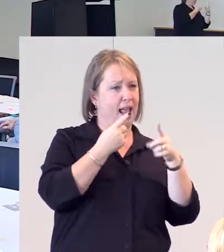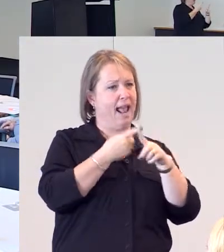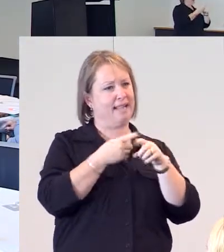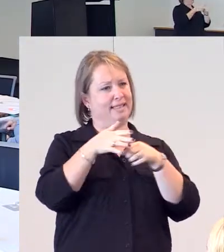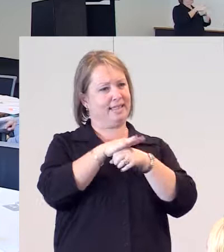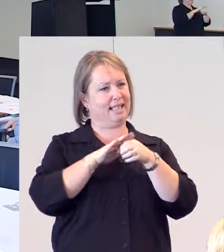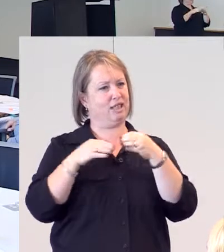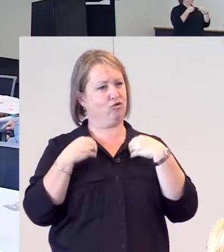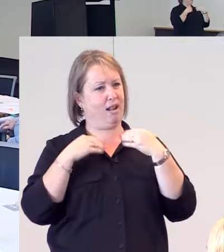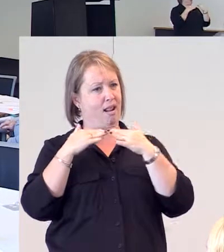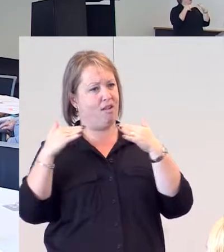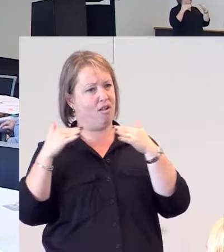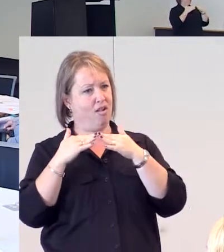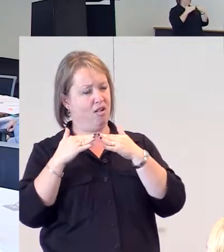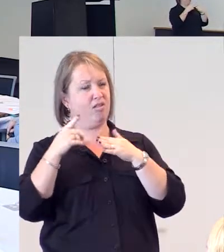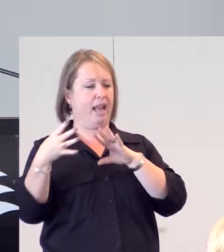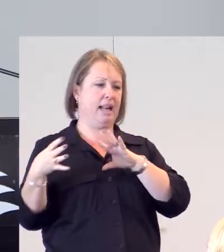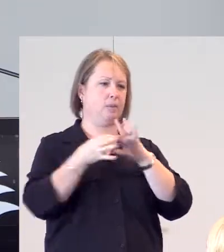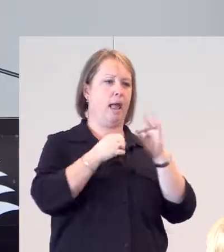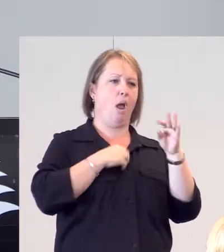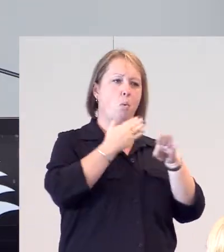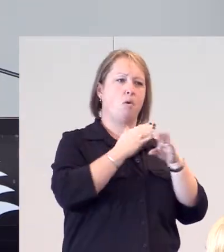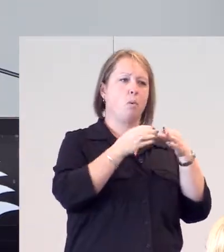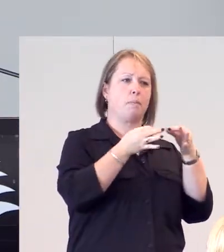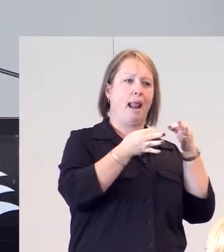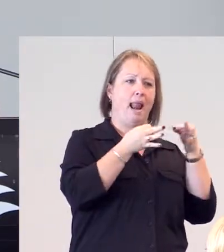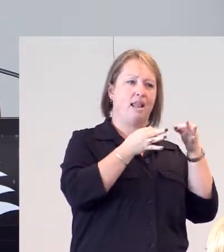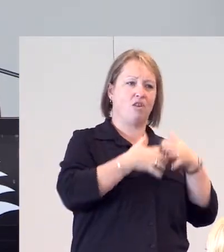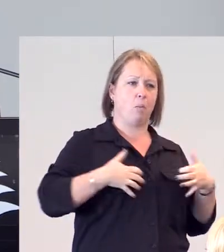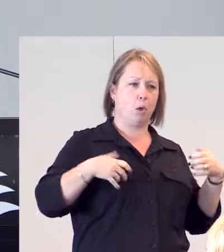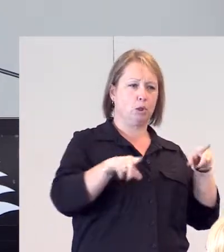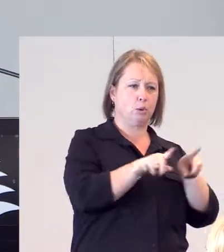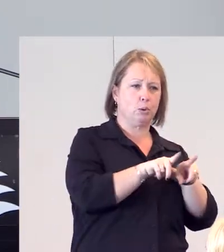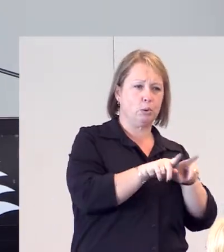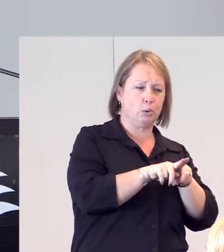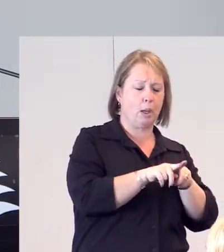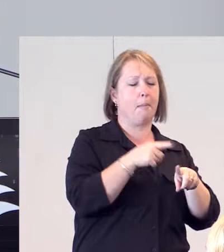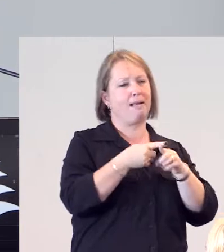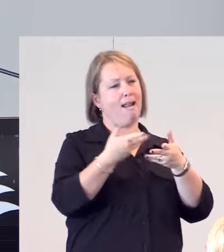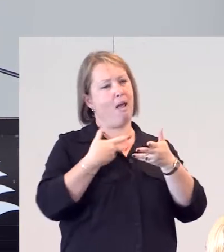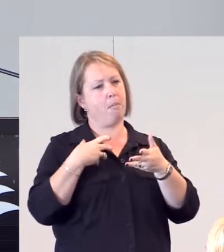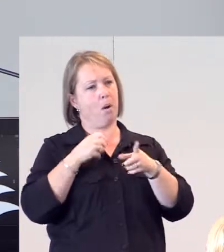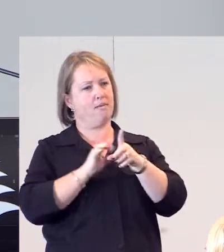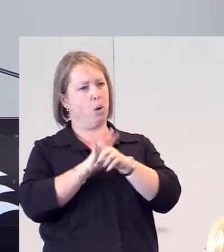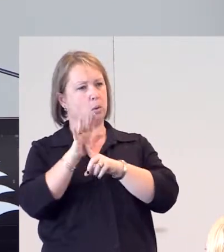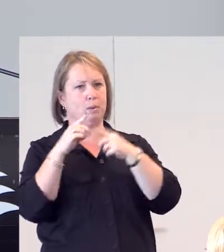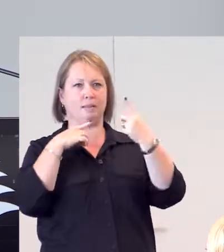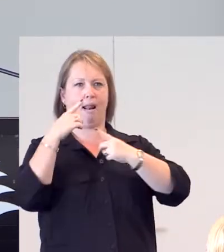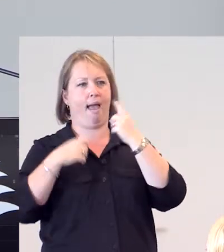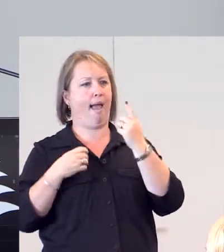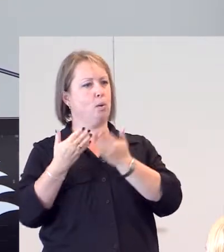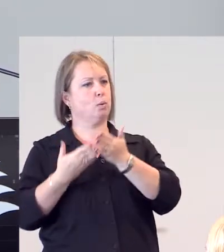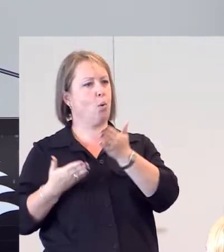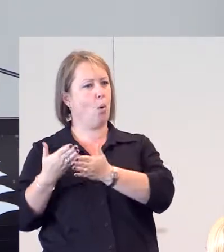which also fits in with our workforce planning framework. And it allows us to have more influence over telling our story. So when we